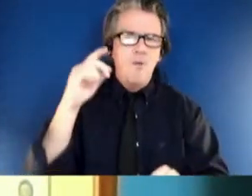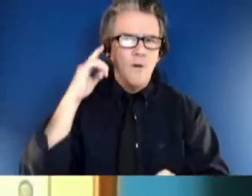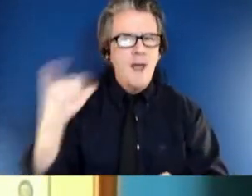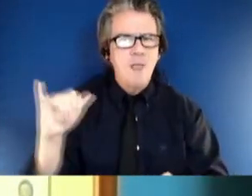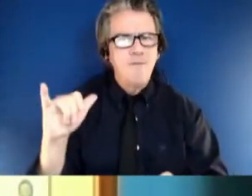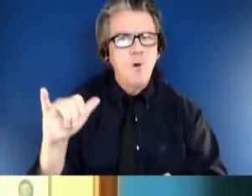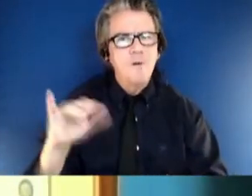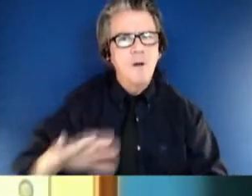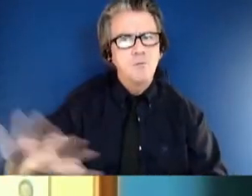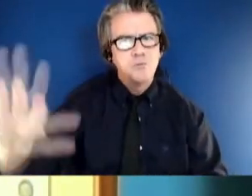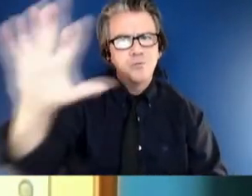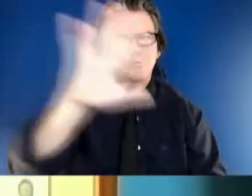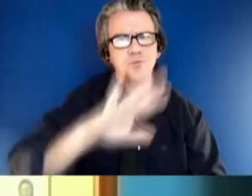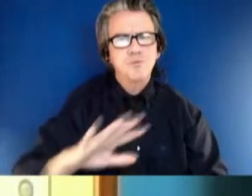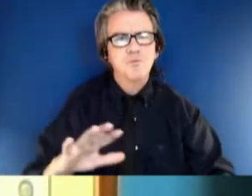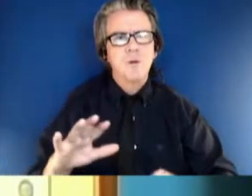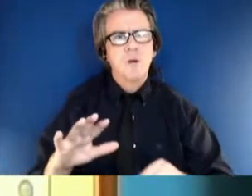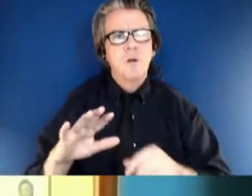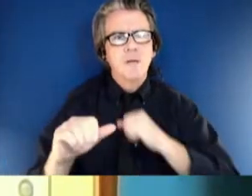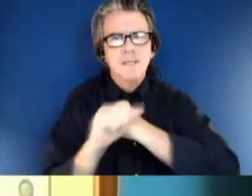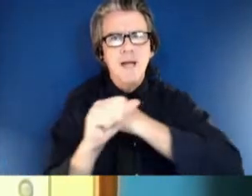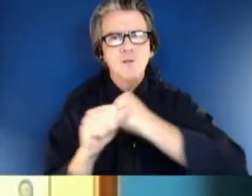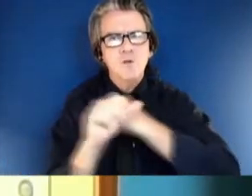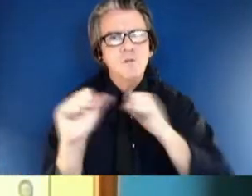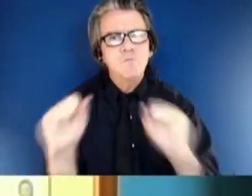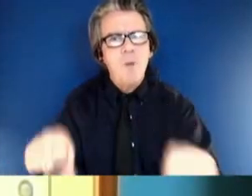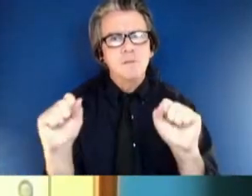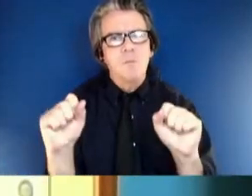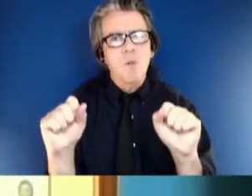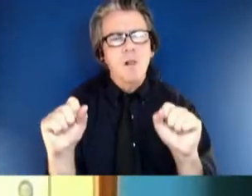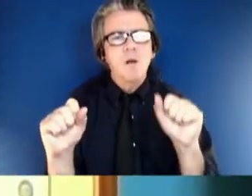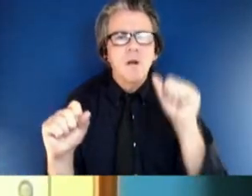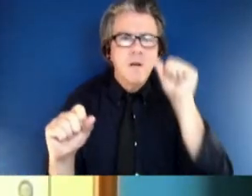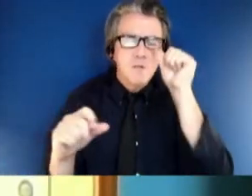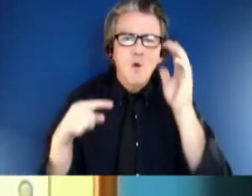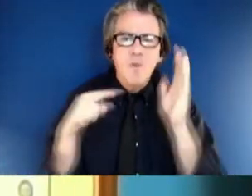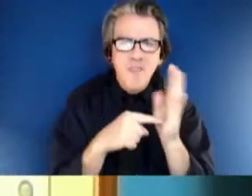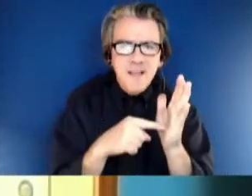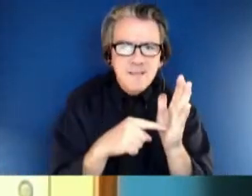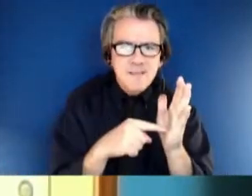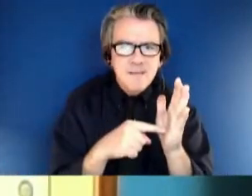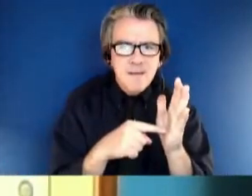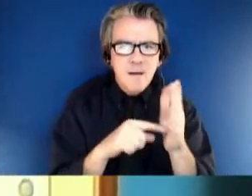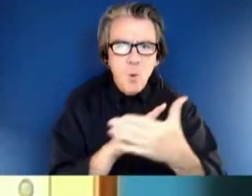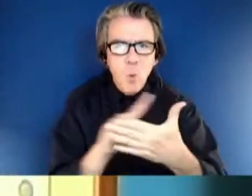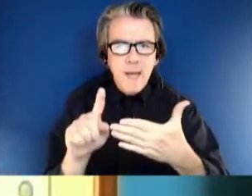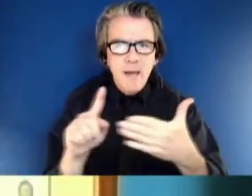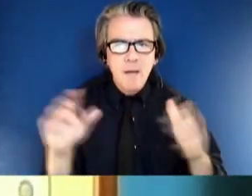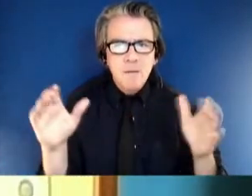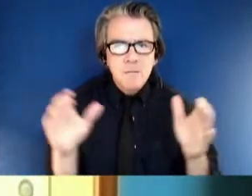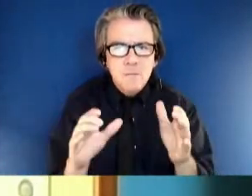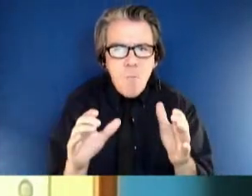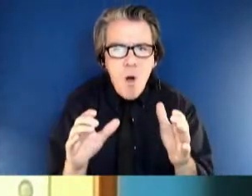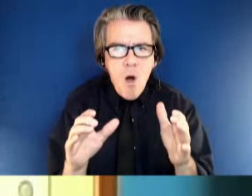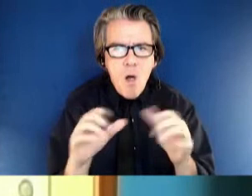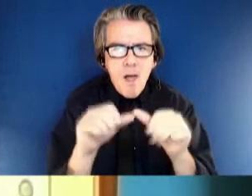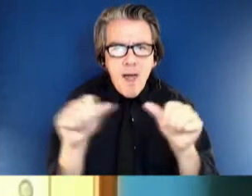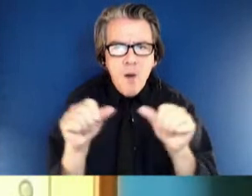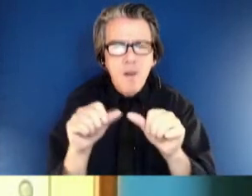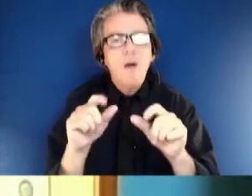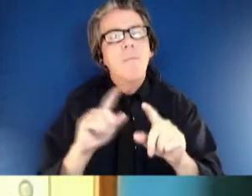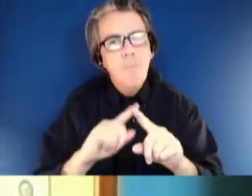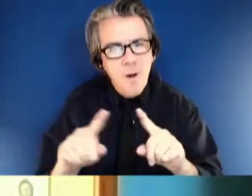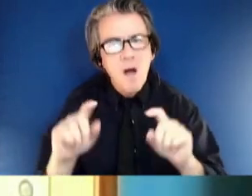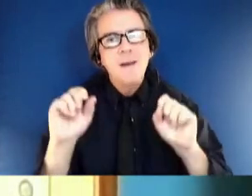Northern California experience some of those dangerous conditions. So although the event is smaller, overall from